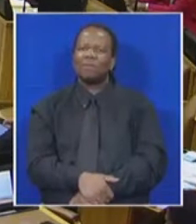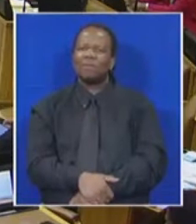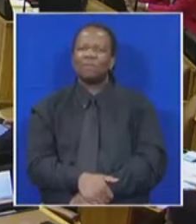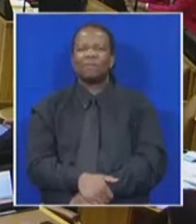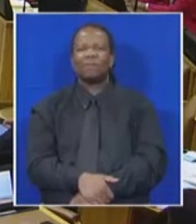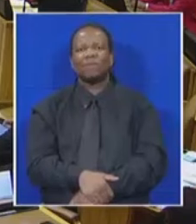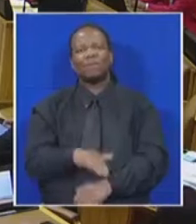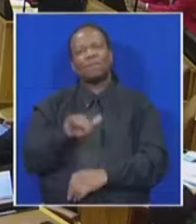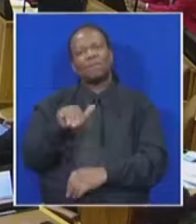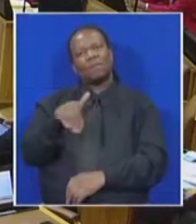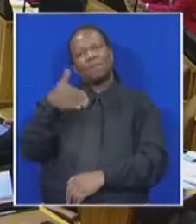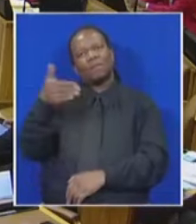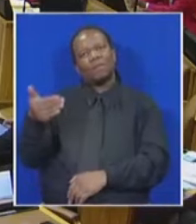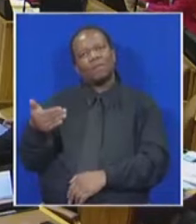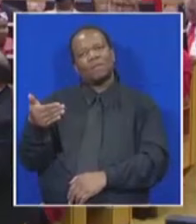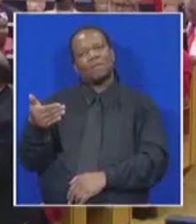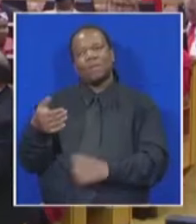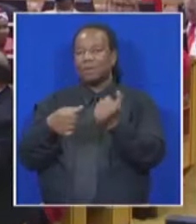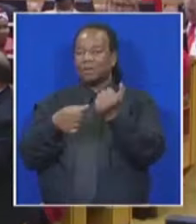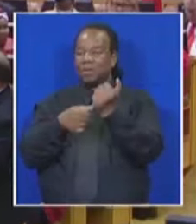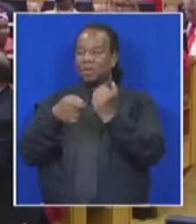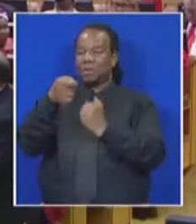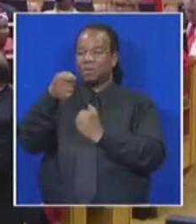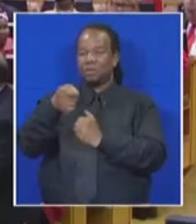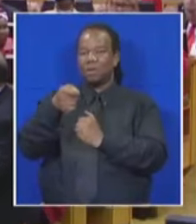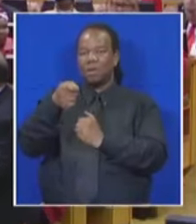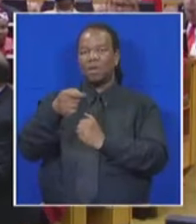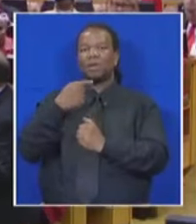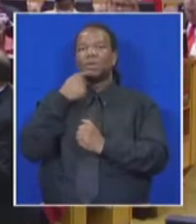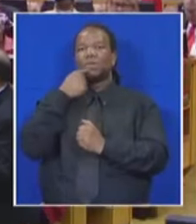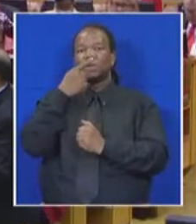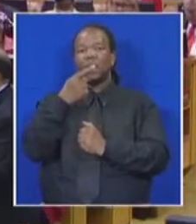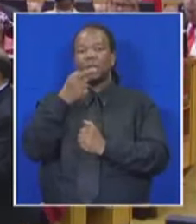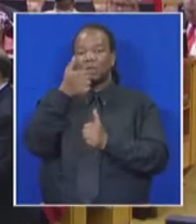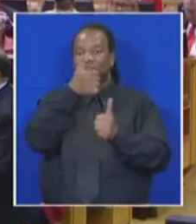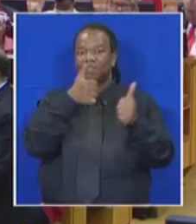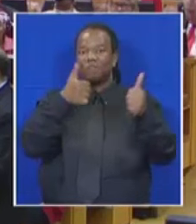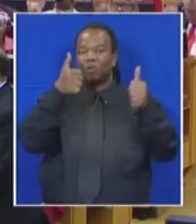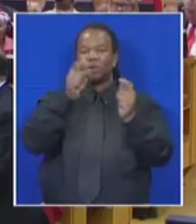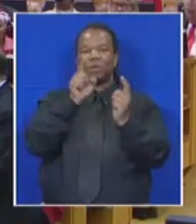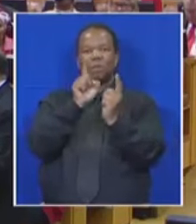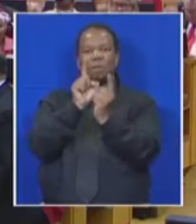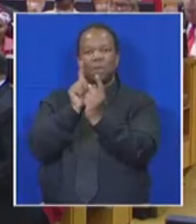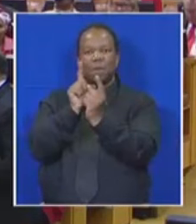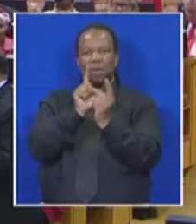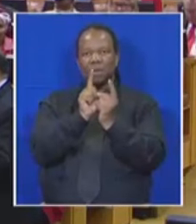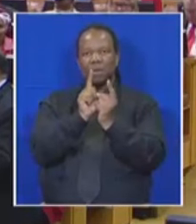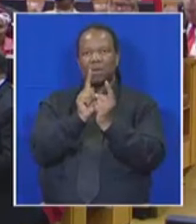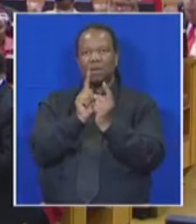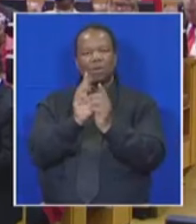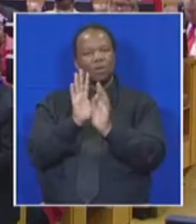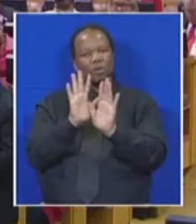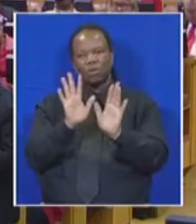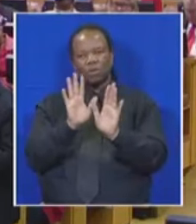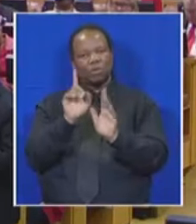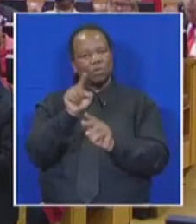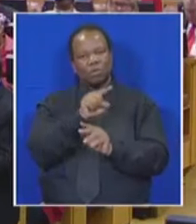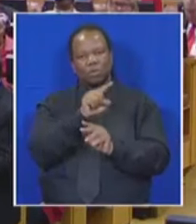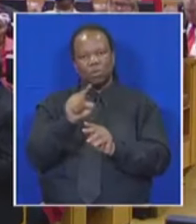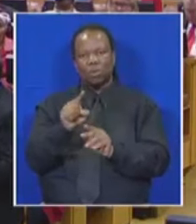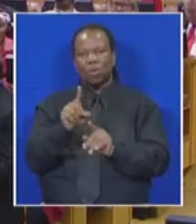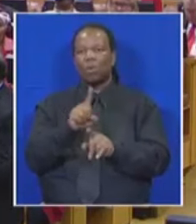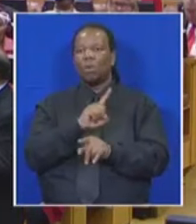Honourable Deputy Speaker, you asked earlier on that the Chief Whips meet. I don't think that is correct, because the Chief Whips do not